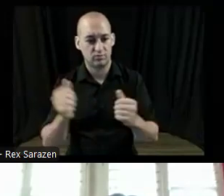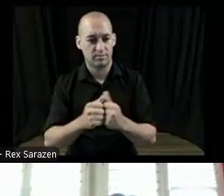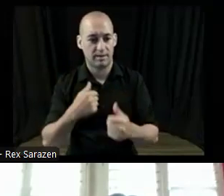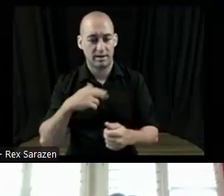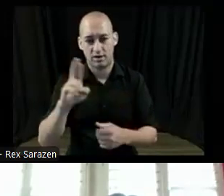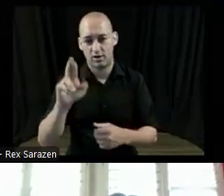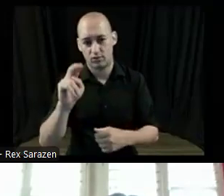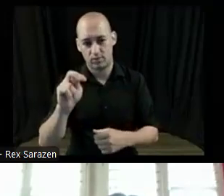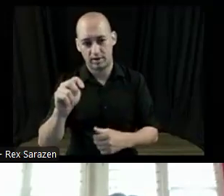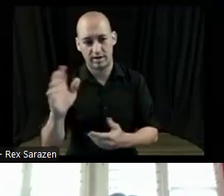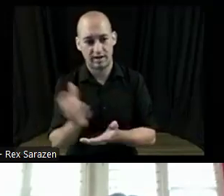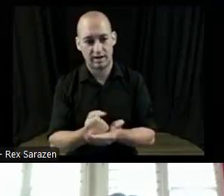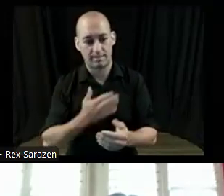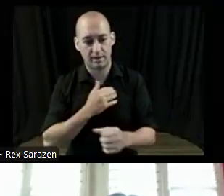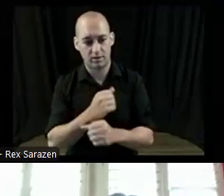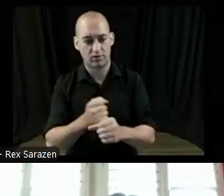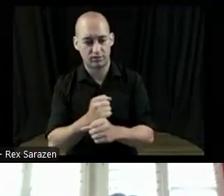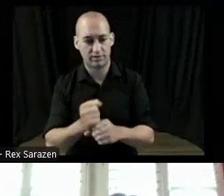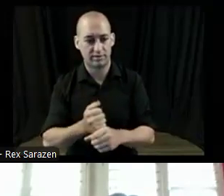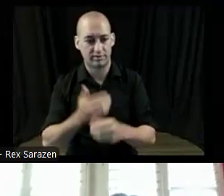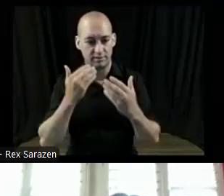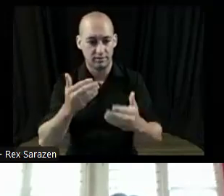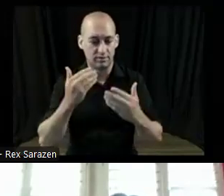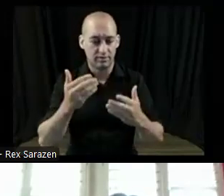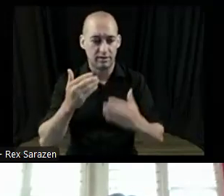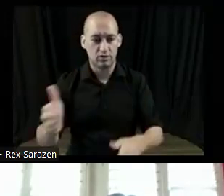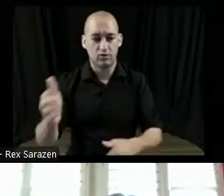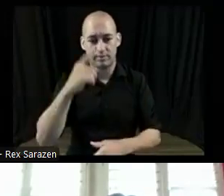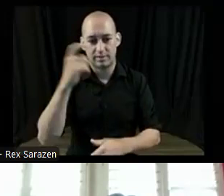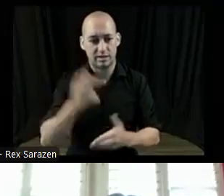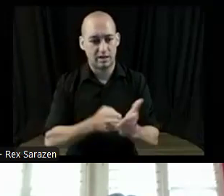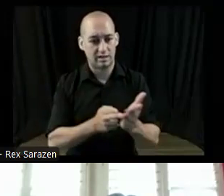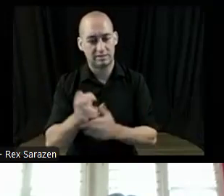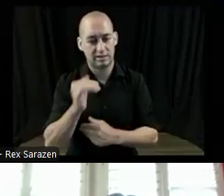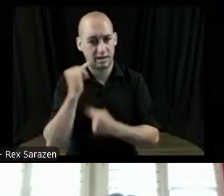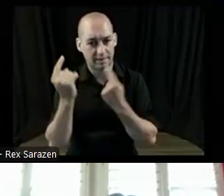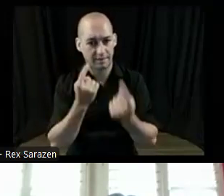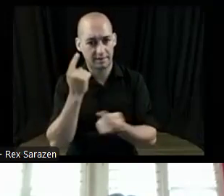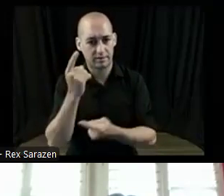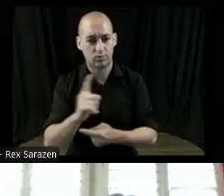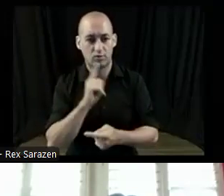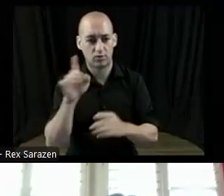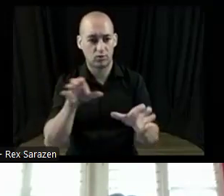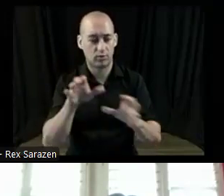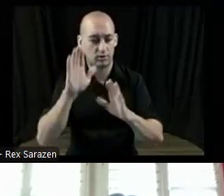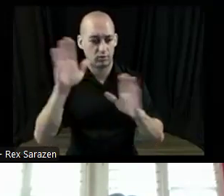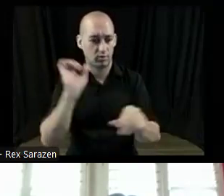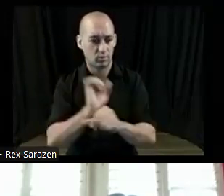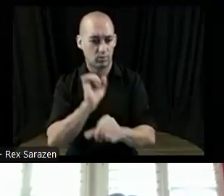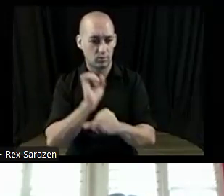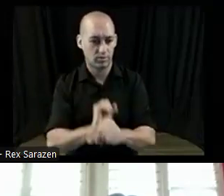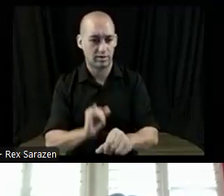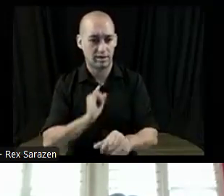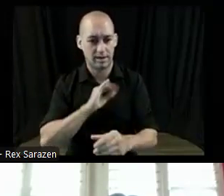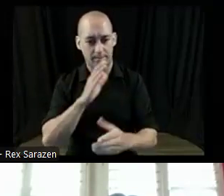I do want to end this saying thank you, because honestly, I think you guys are doing tremendously good work. I mean, I'm a part of